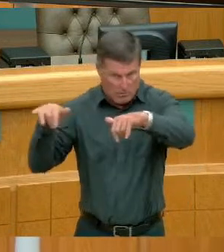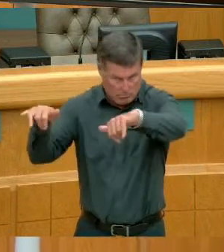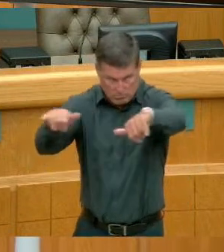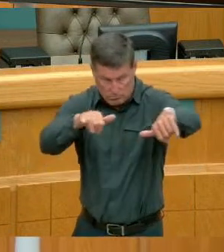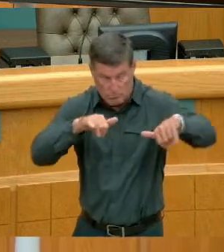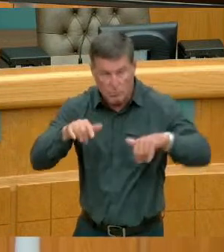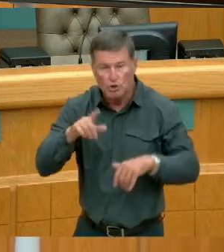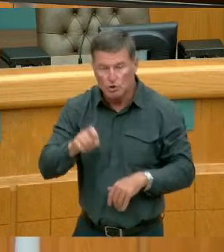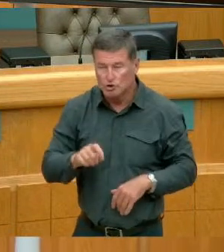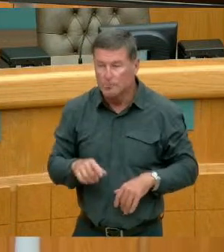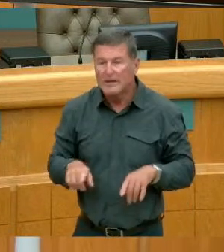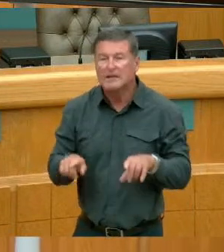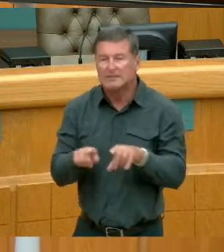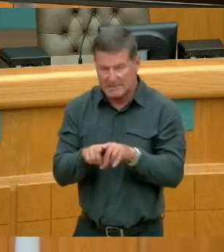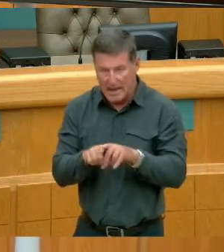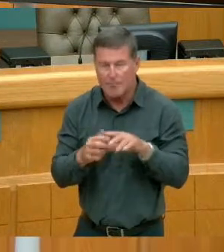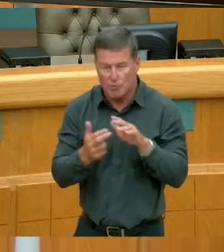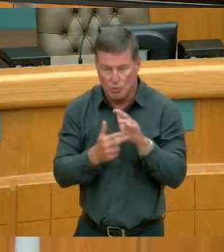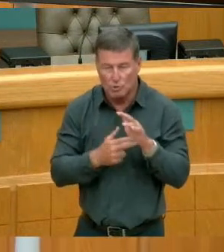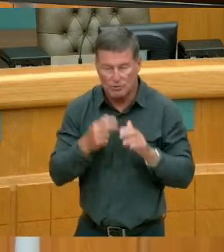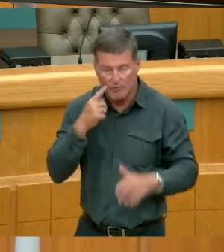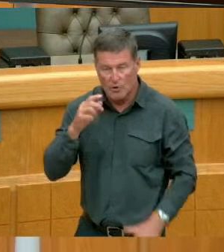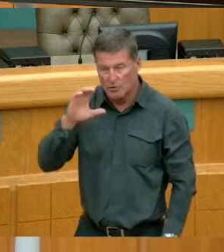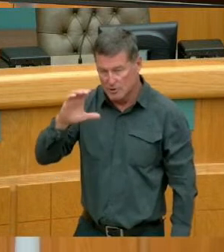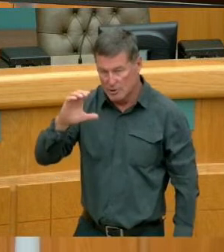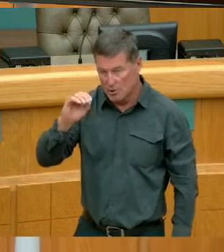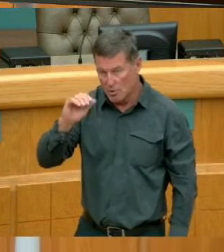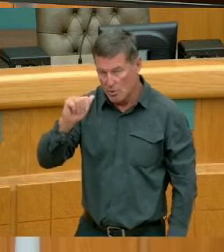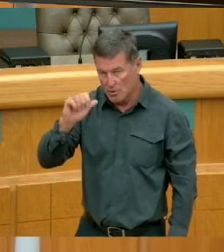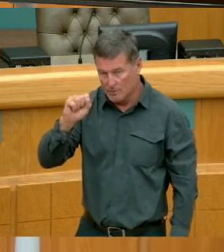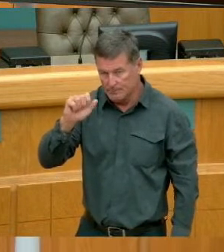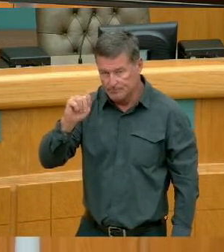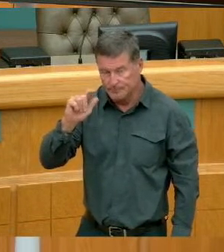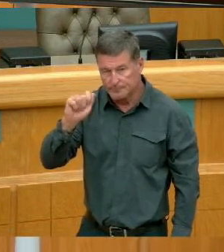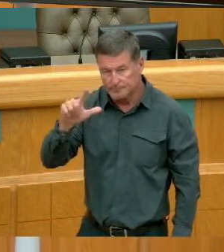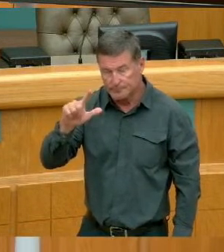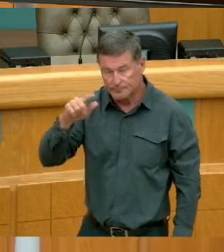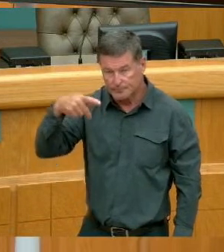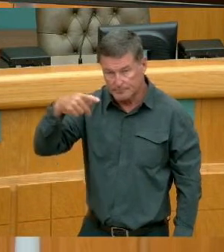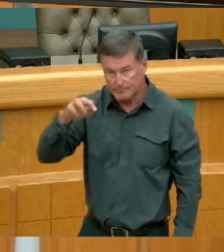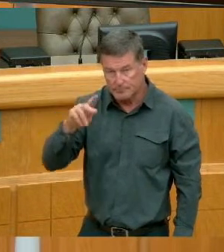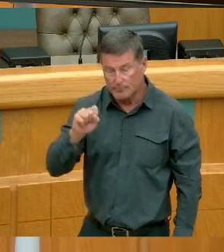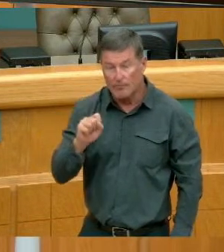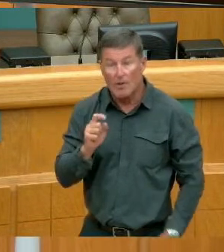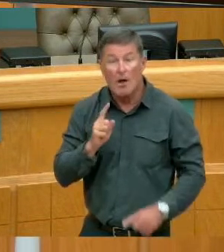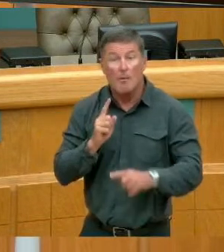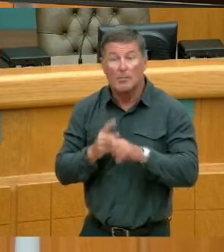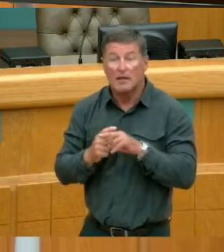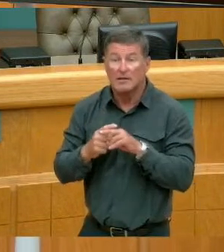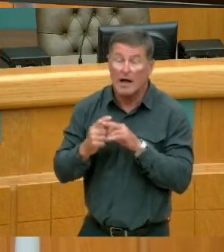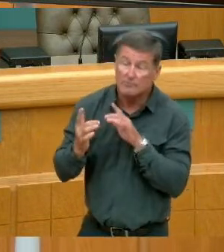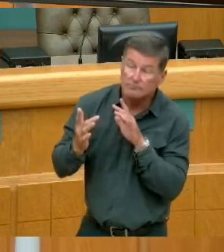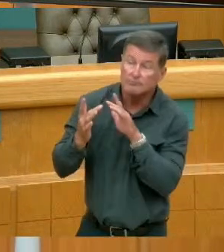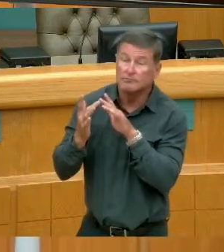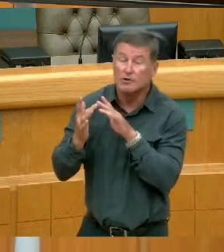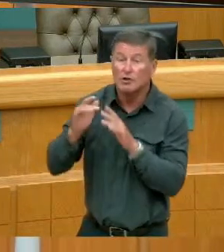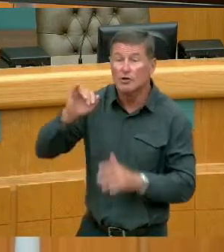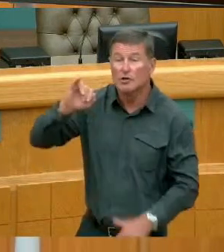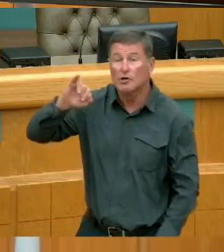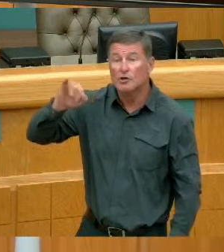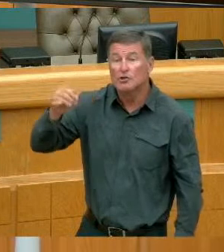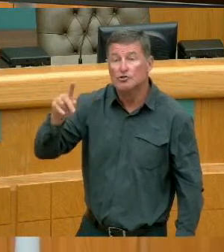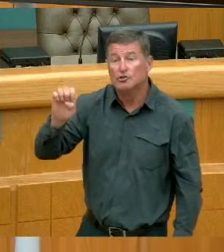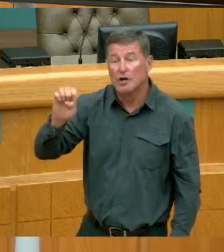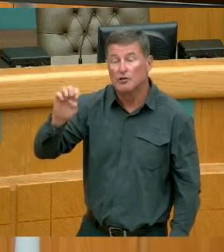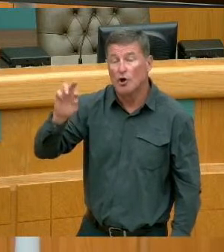for coastal parks, and we've tried to achieve that today. I've also reached out to my friend and colleague, Judge Rudy Madrid from